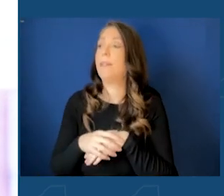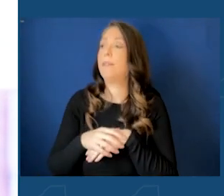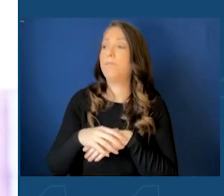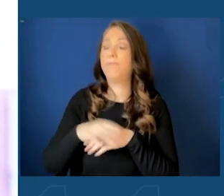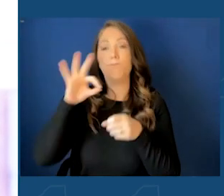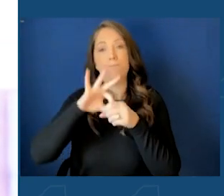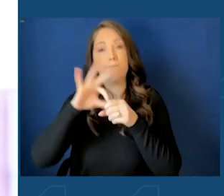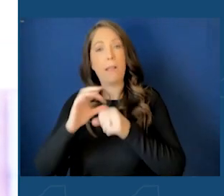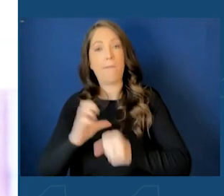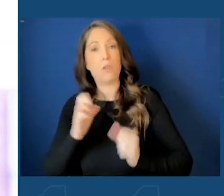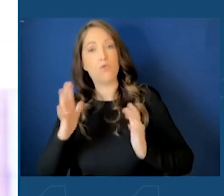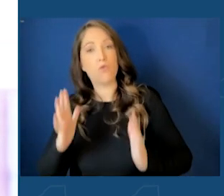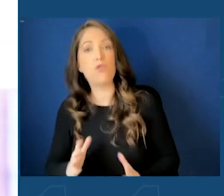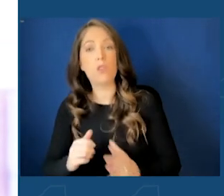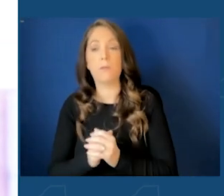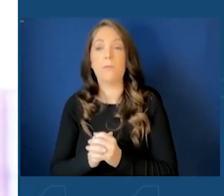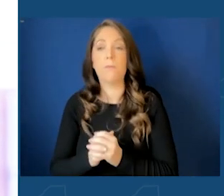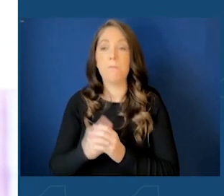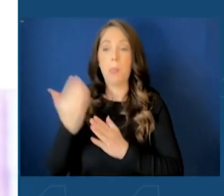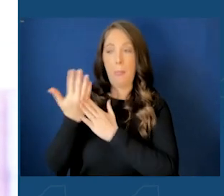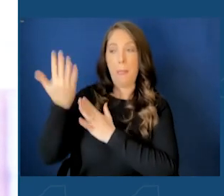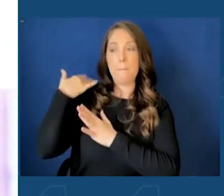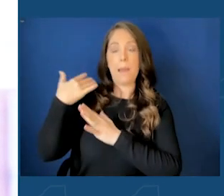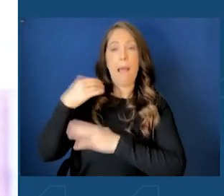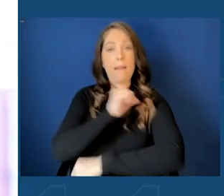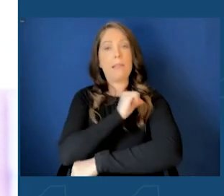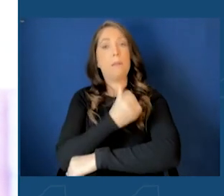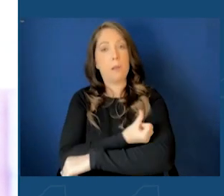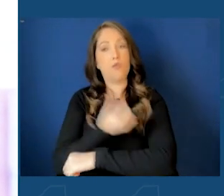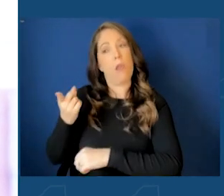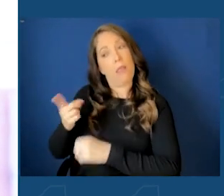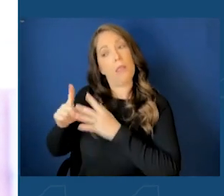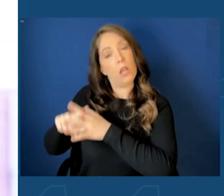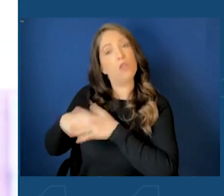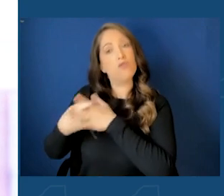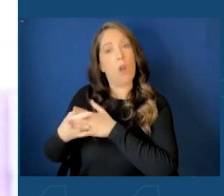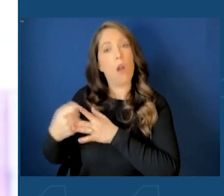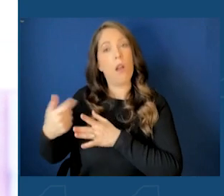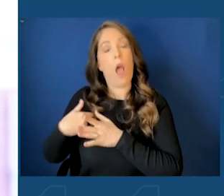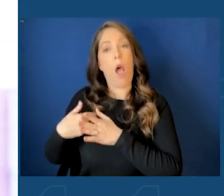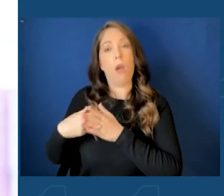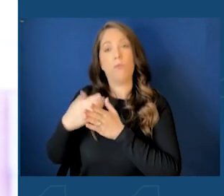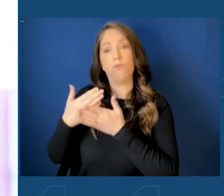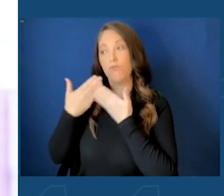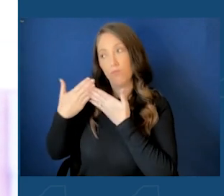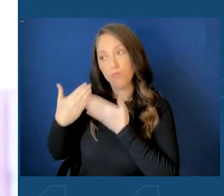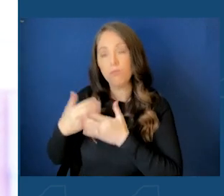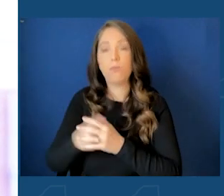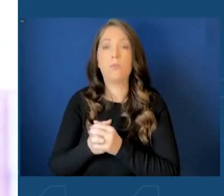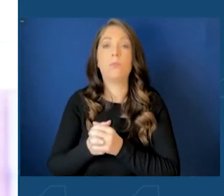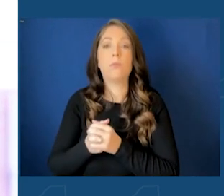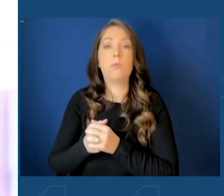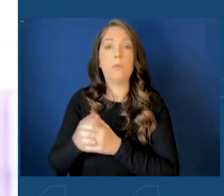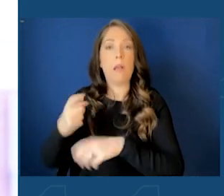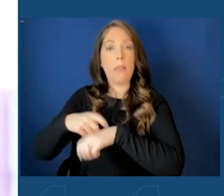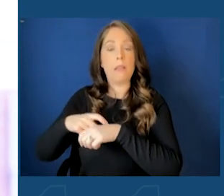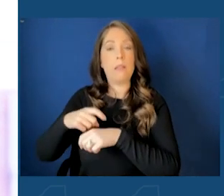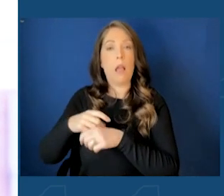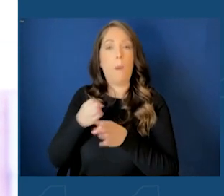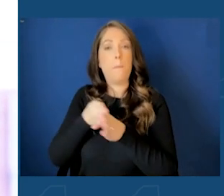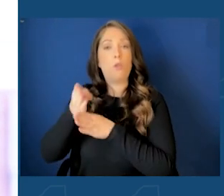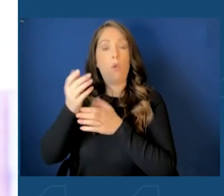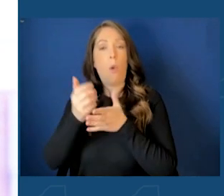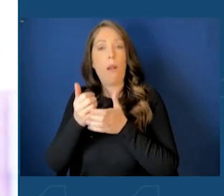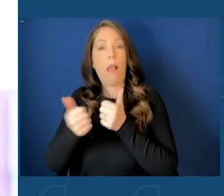credit to the past administration that started under my predecessor. Also, at the time, Majority Leader John Flanagan was really a